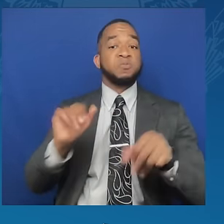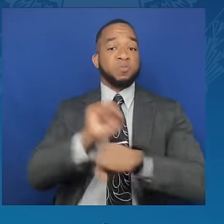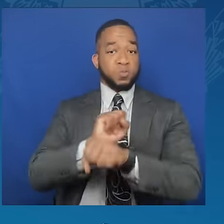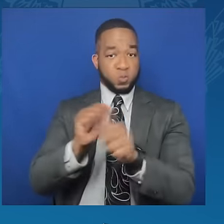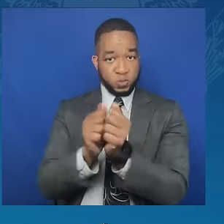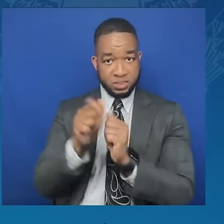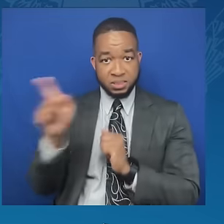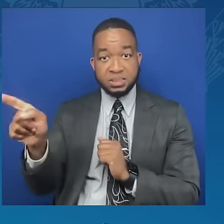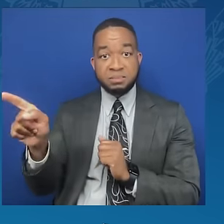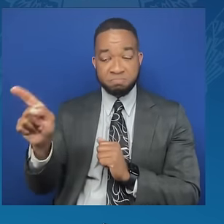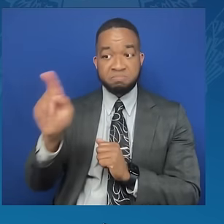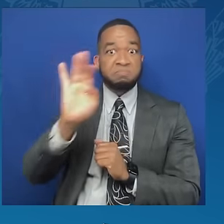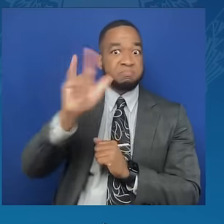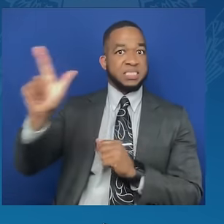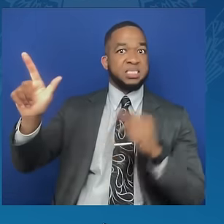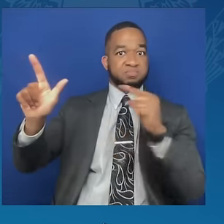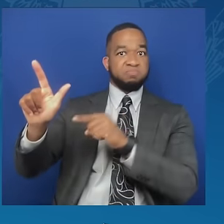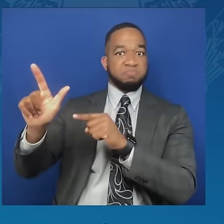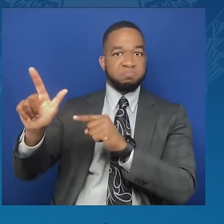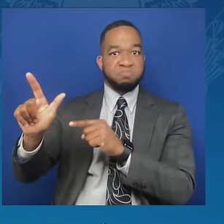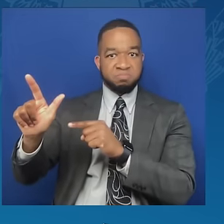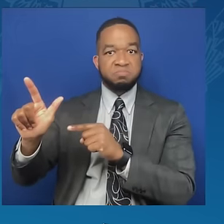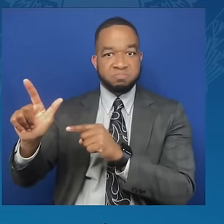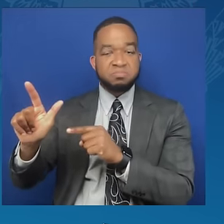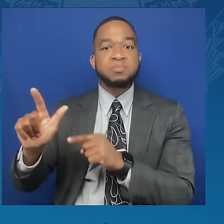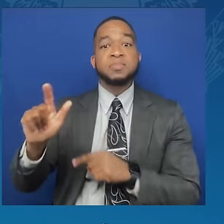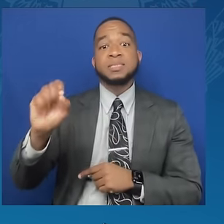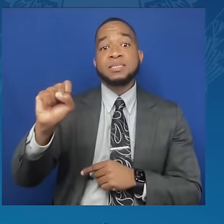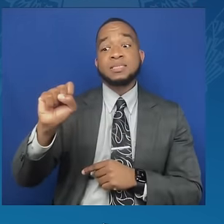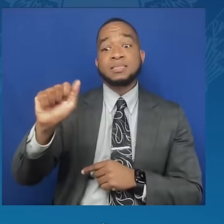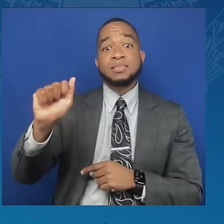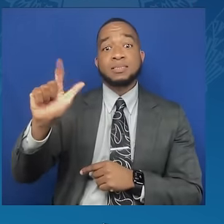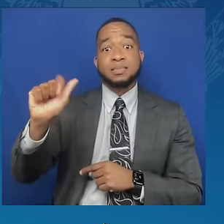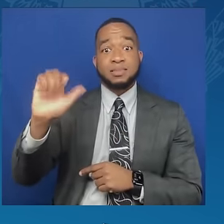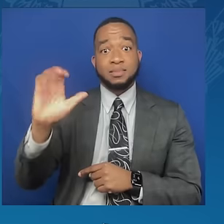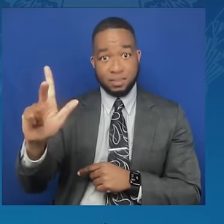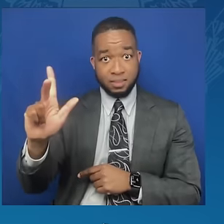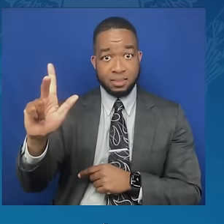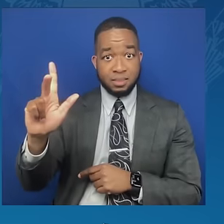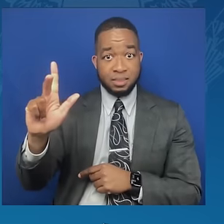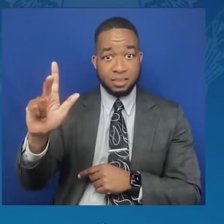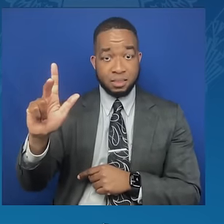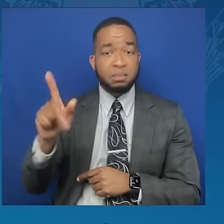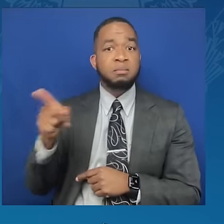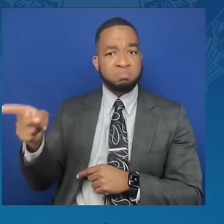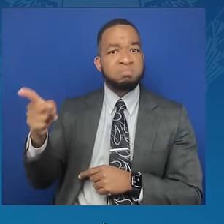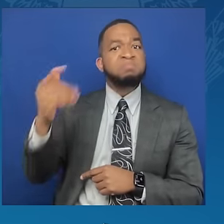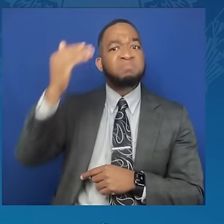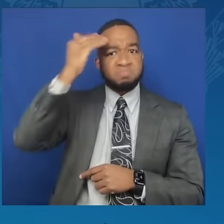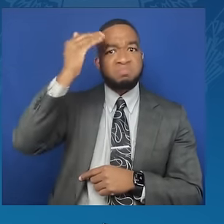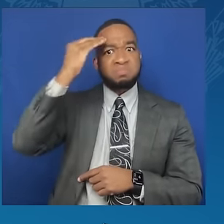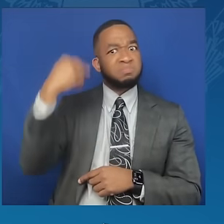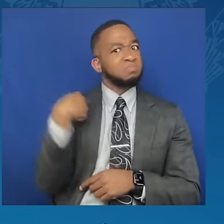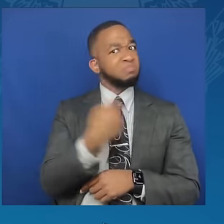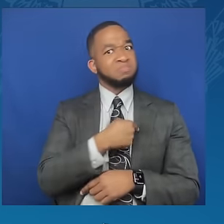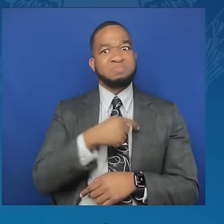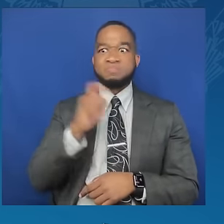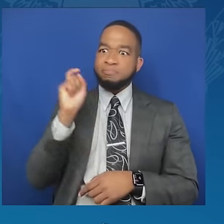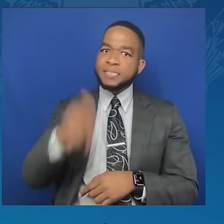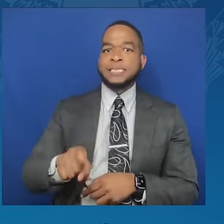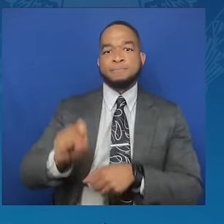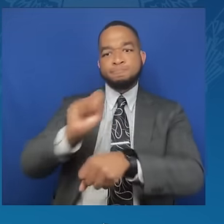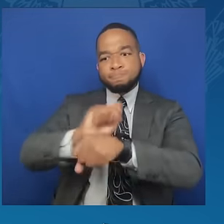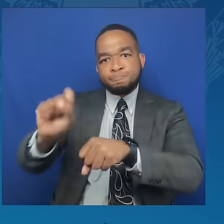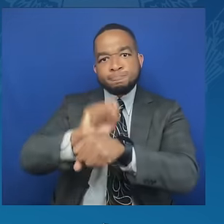who know that we must serve more justly, that we must take an